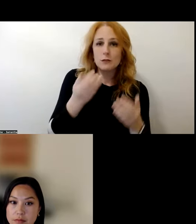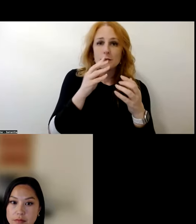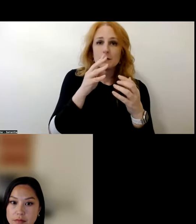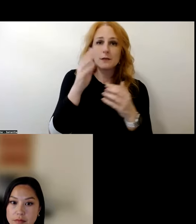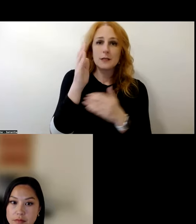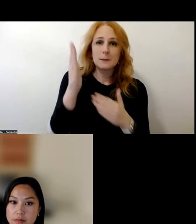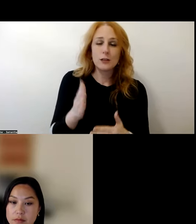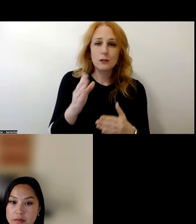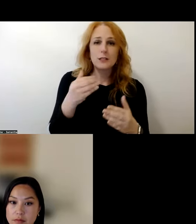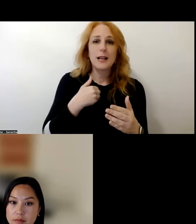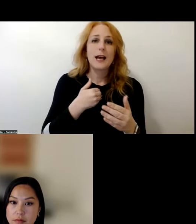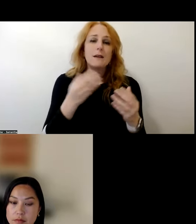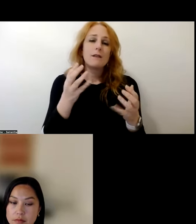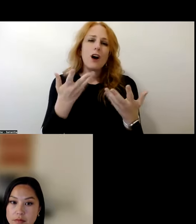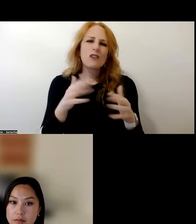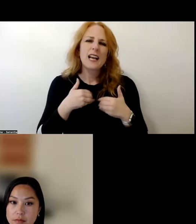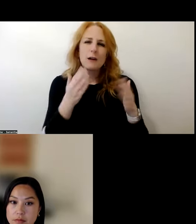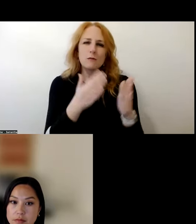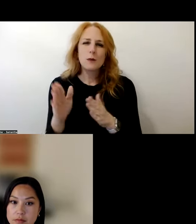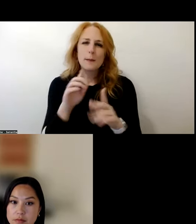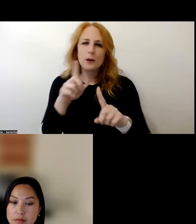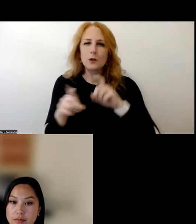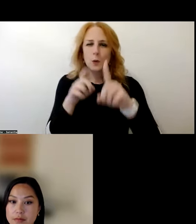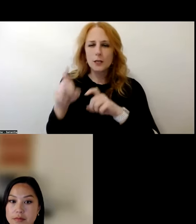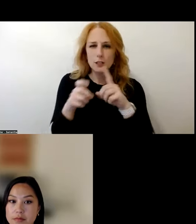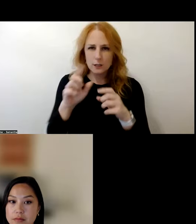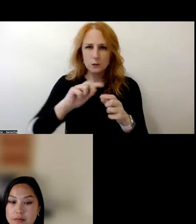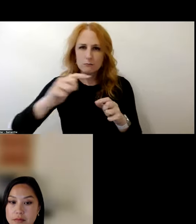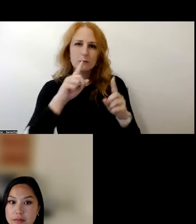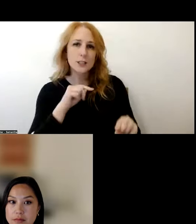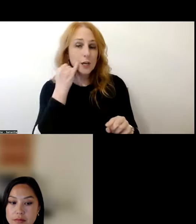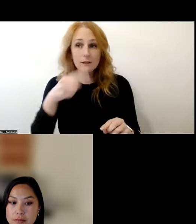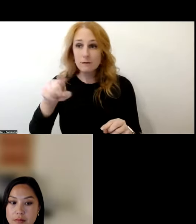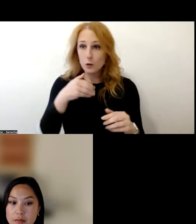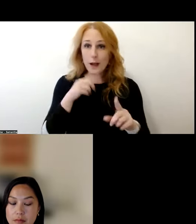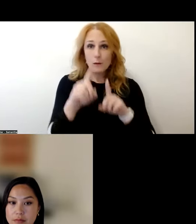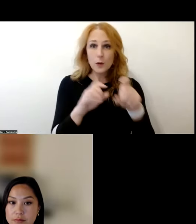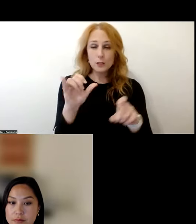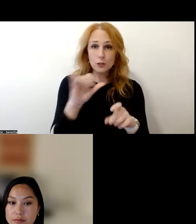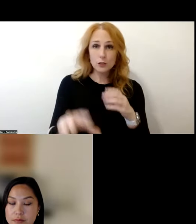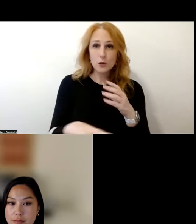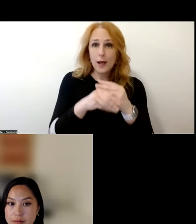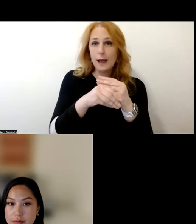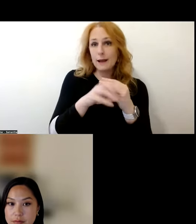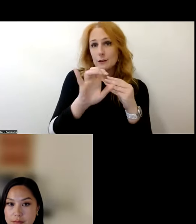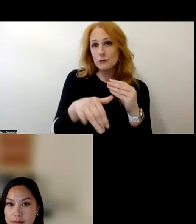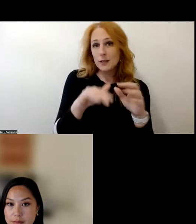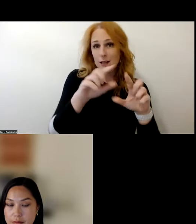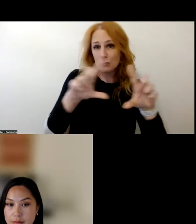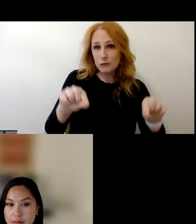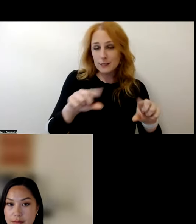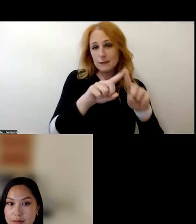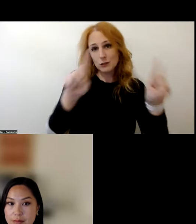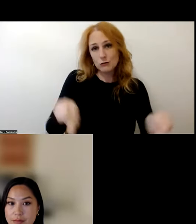moderated prepared questions for them to answer. If questions come up for you, again, please put them into the Padlet. We'll lift them up for Kiyoko to see, and hopefully